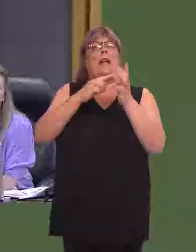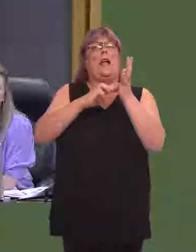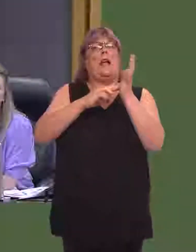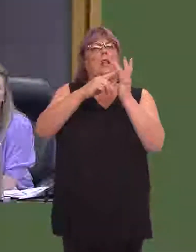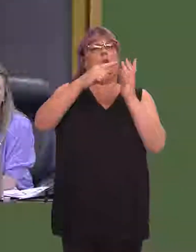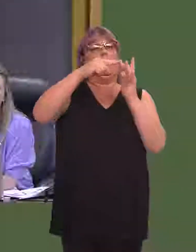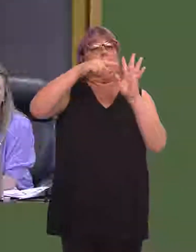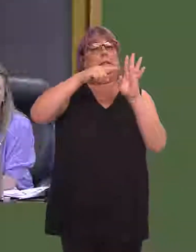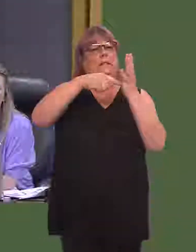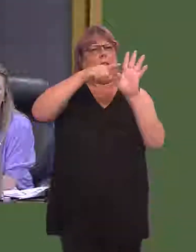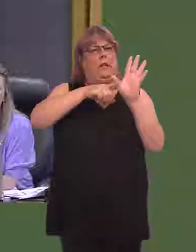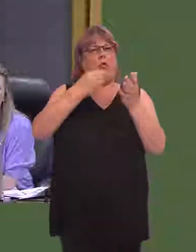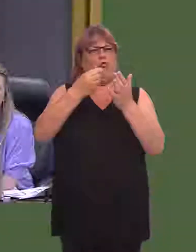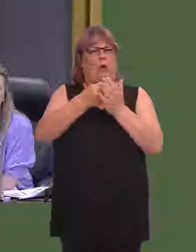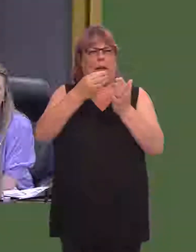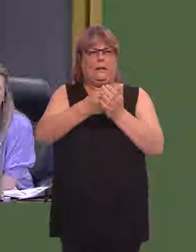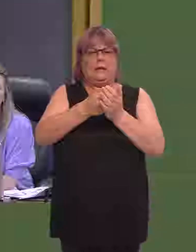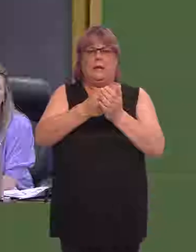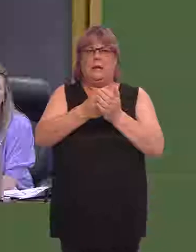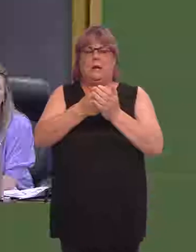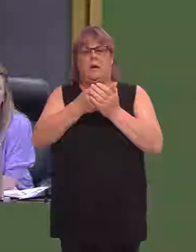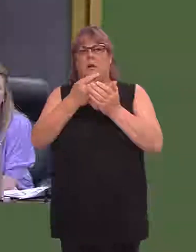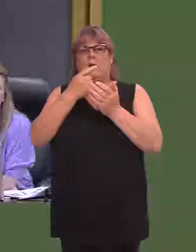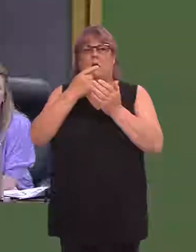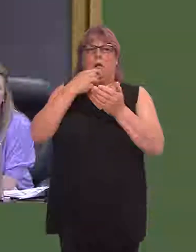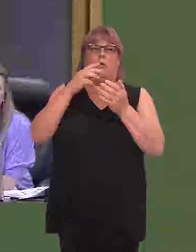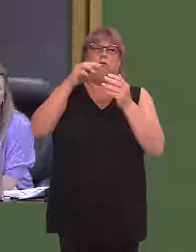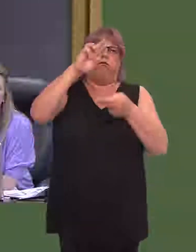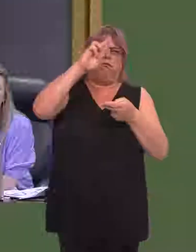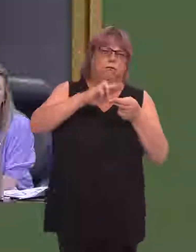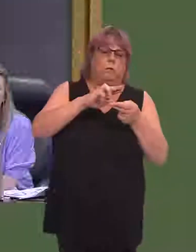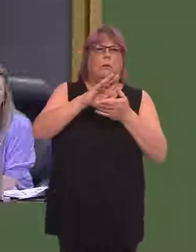a debt service liability of about £150 million